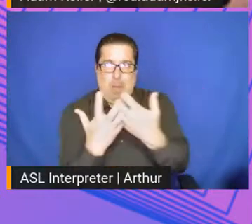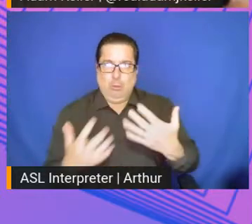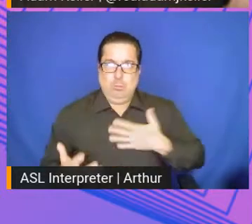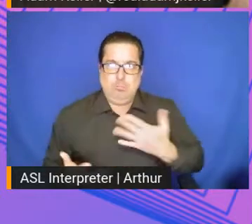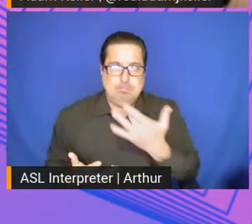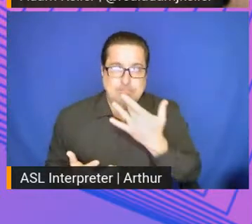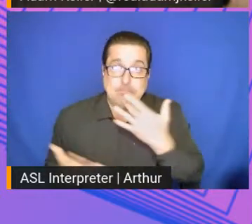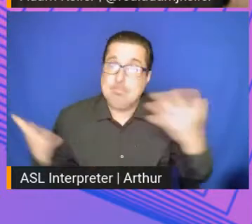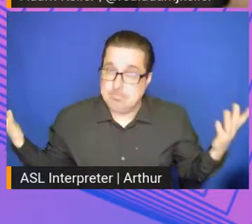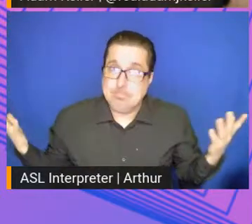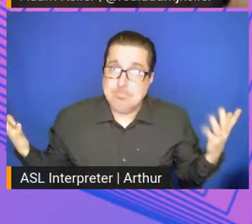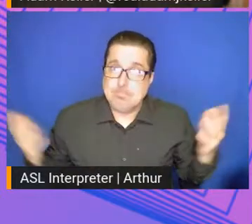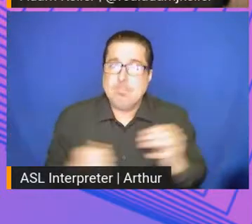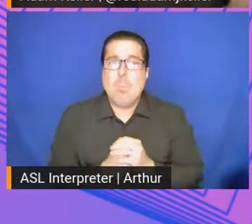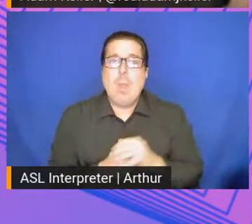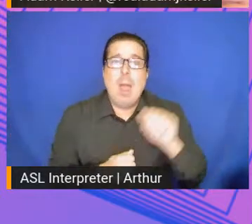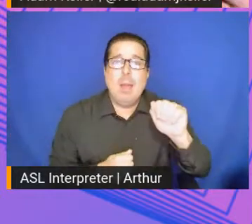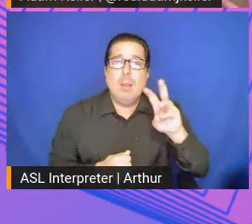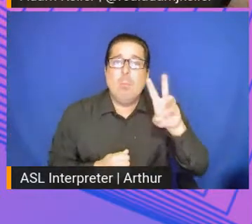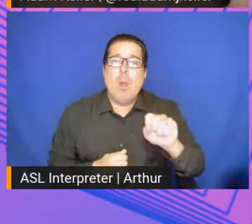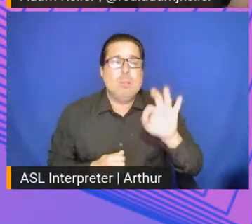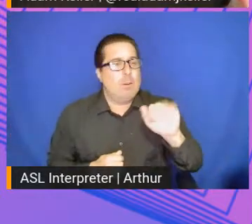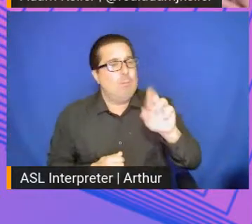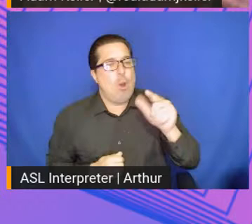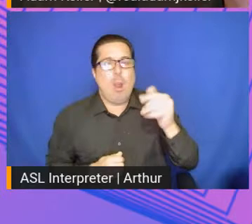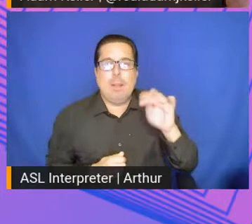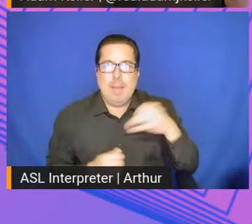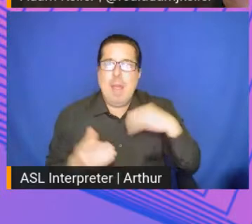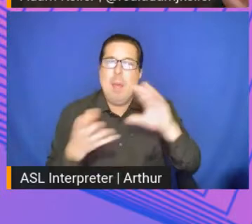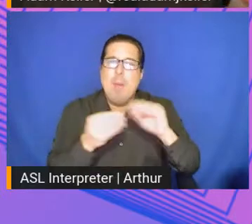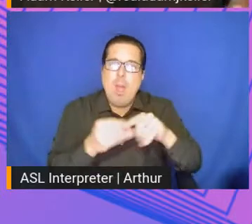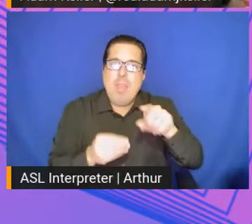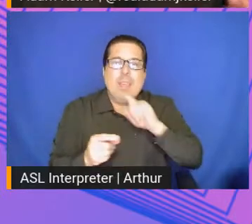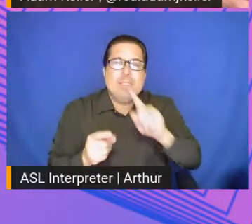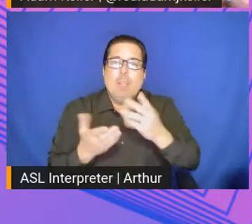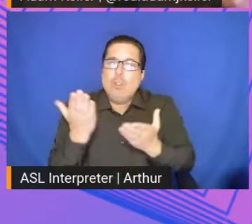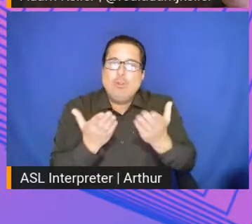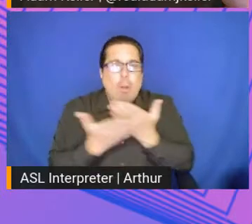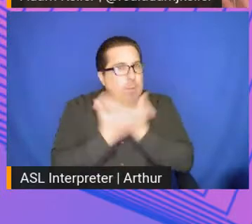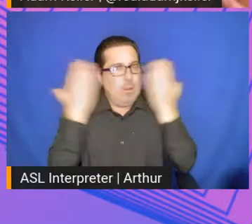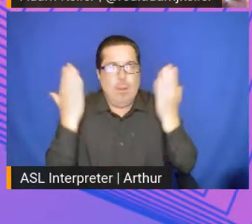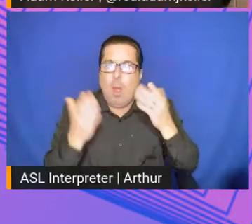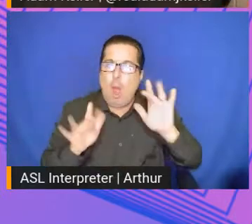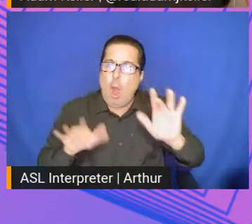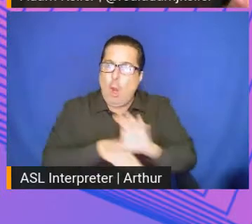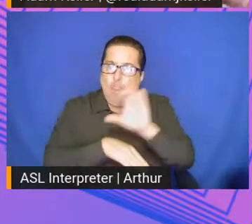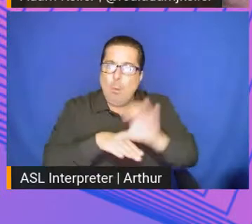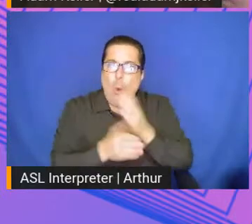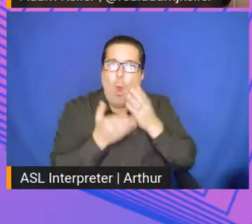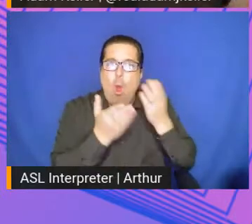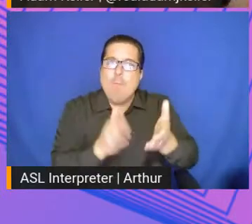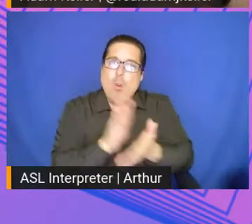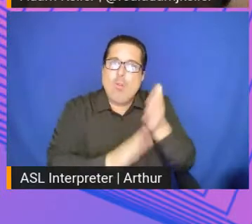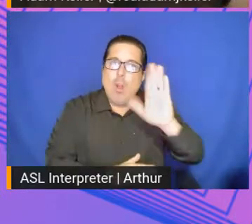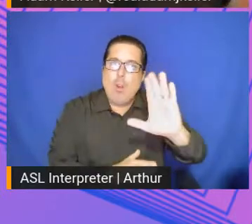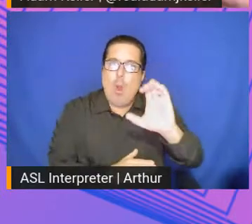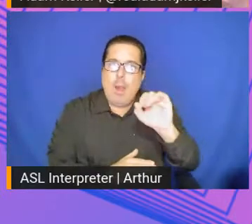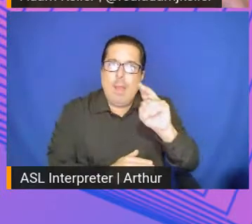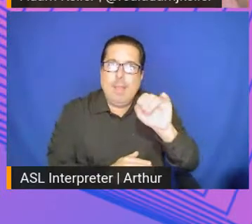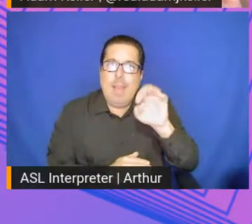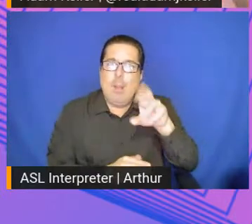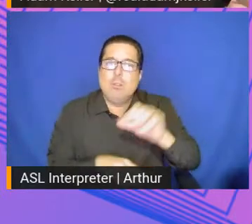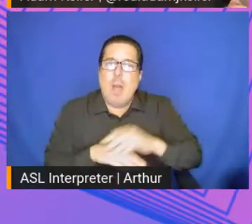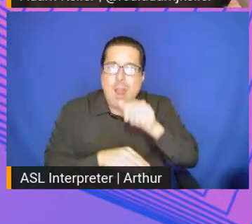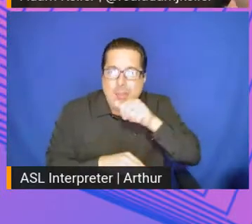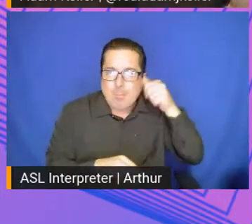So with AWS Fargate, as I mentioned, this is a serverless compute offering to run your containers on Amazon ECS, and